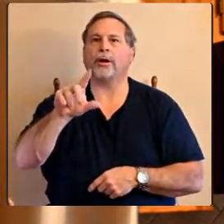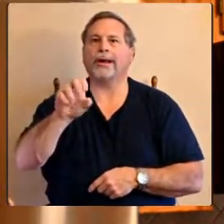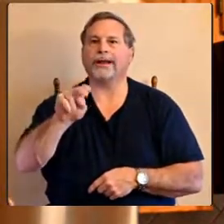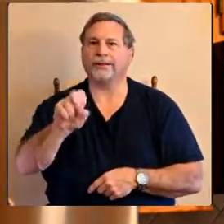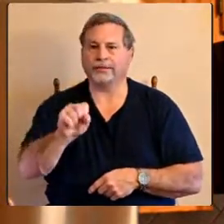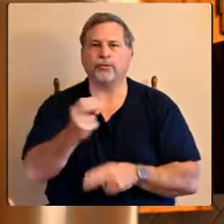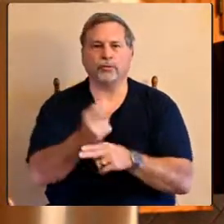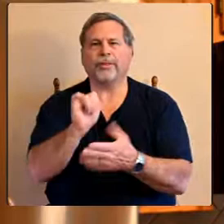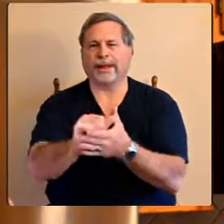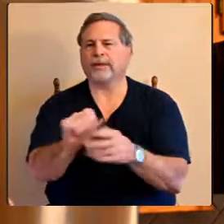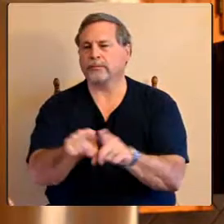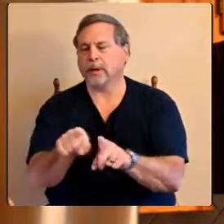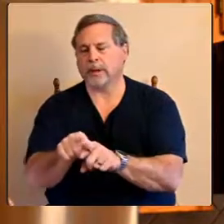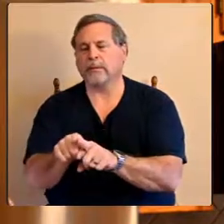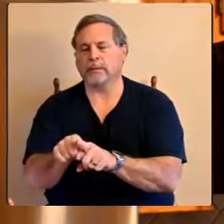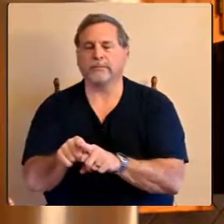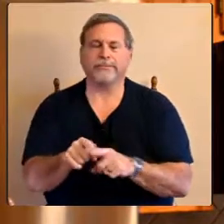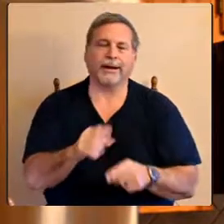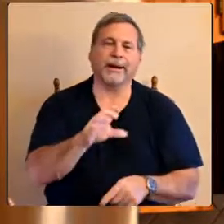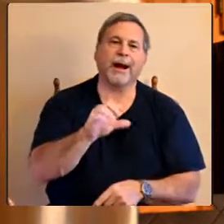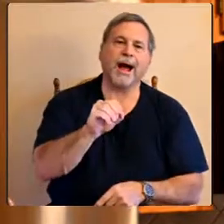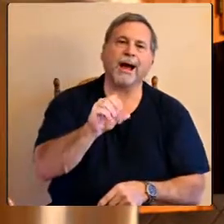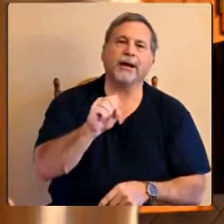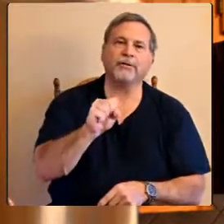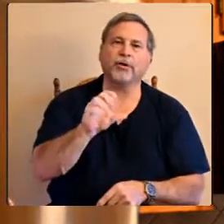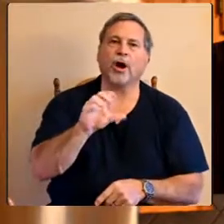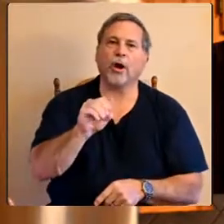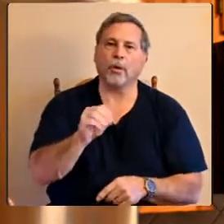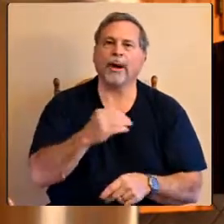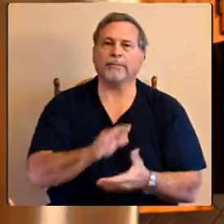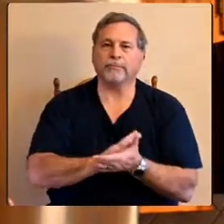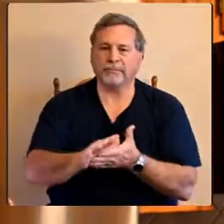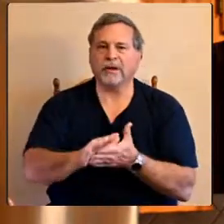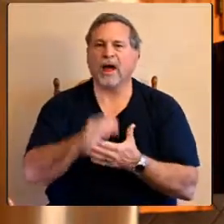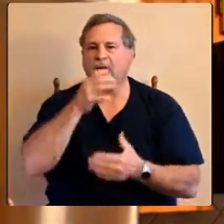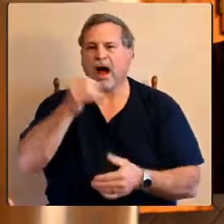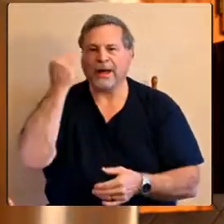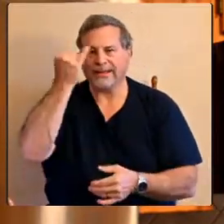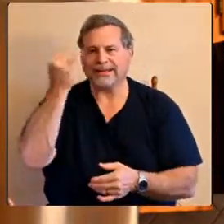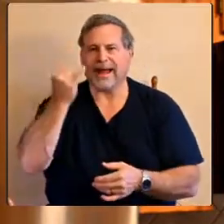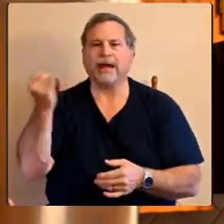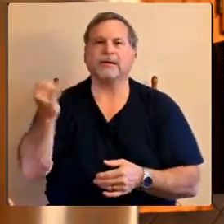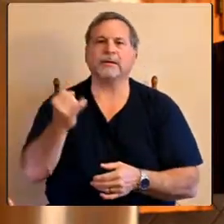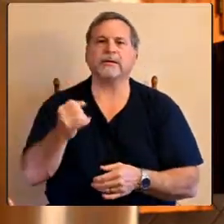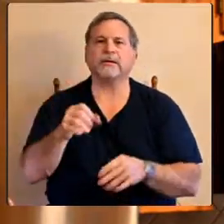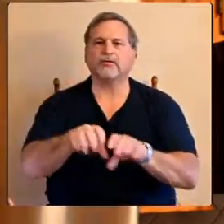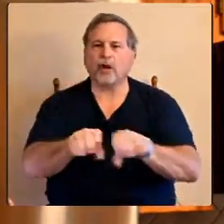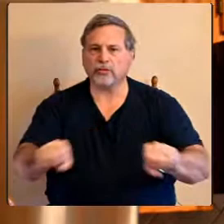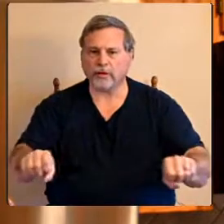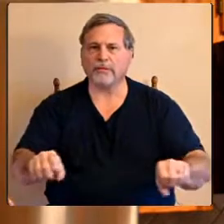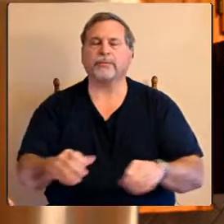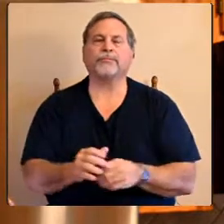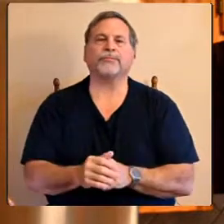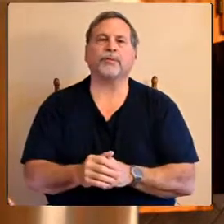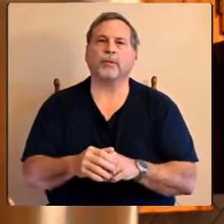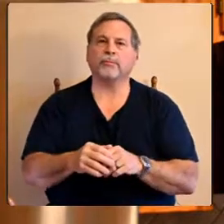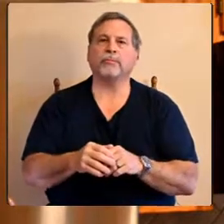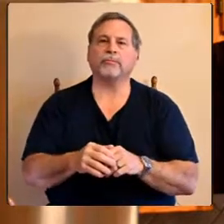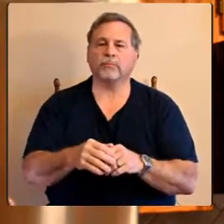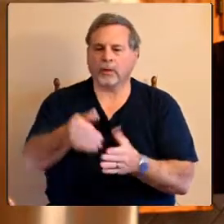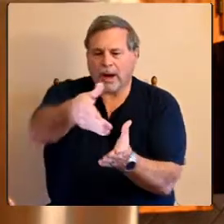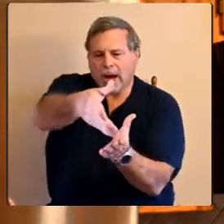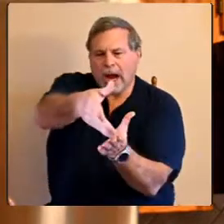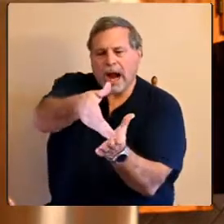what I've done is I went over, Costco had some really nice hot Italian sausage that are in links. We'll cut the